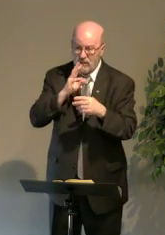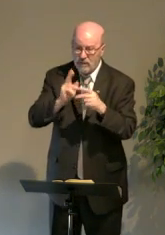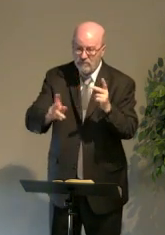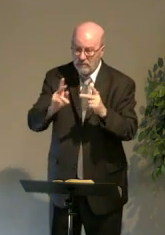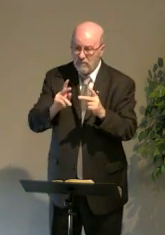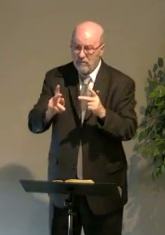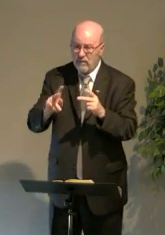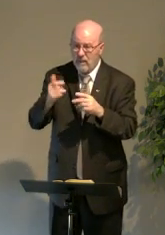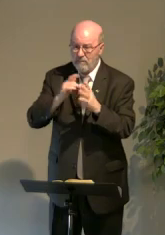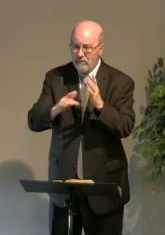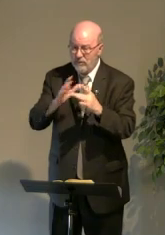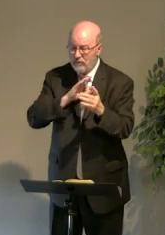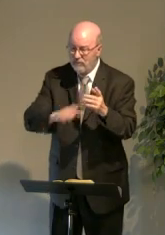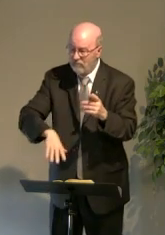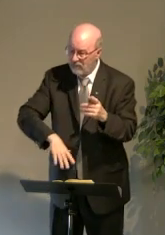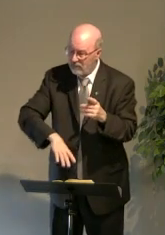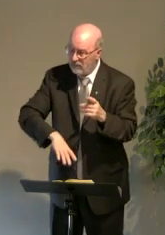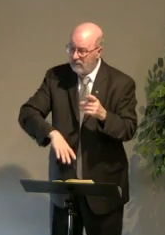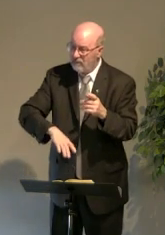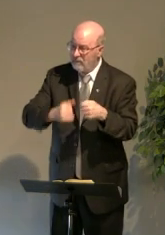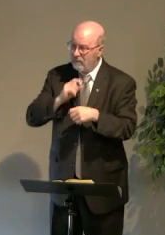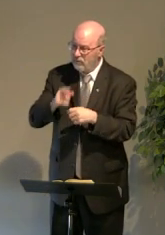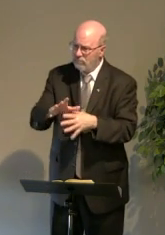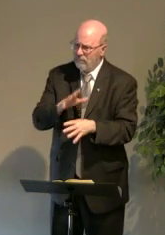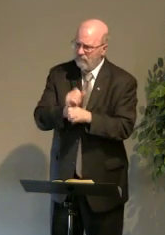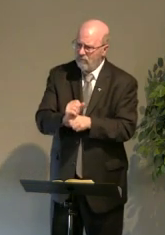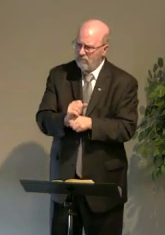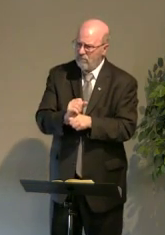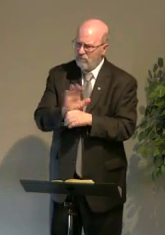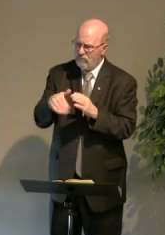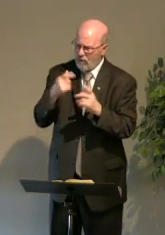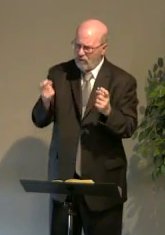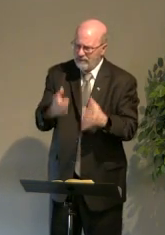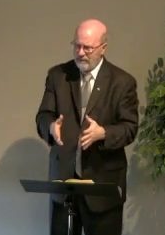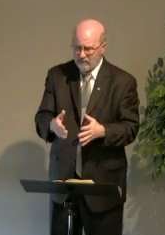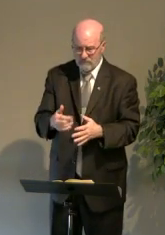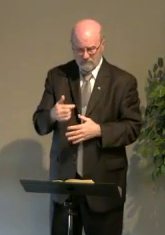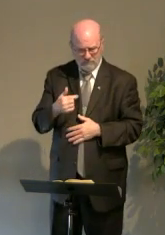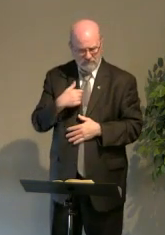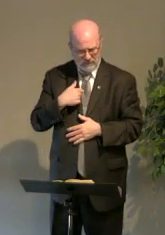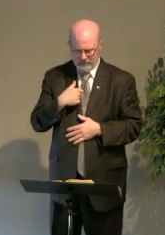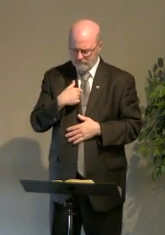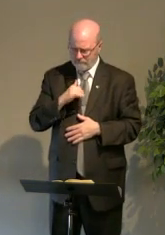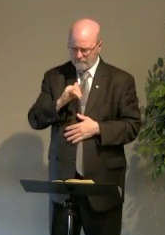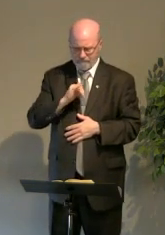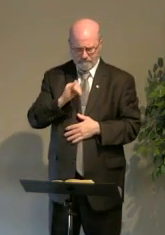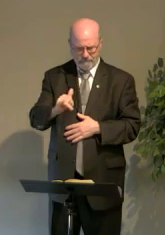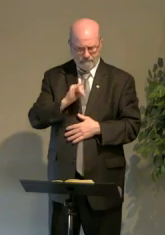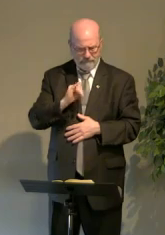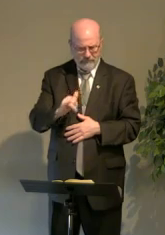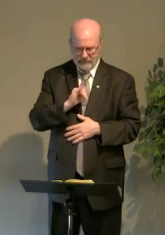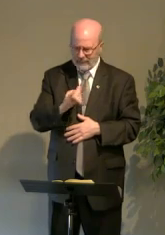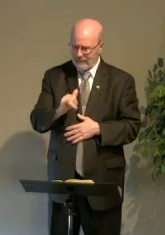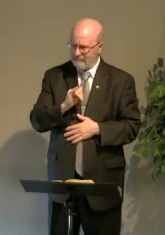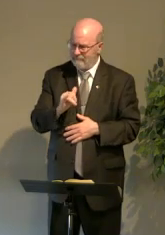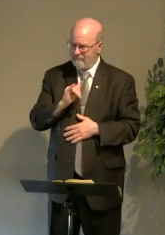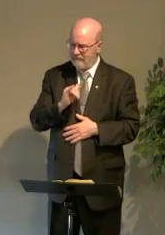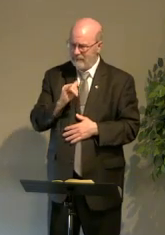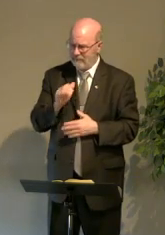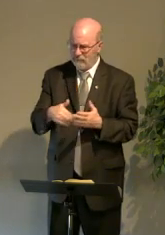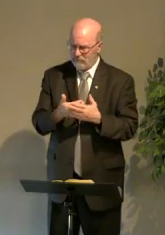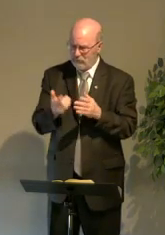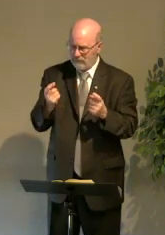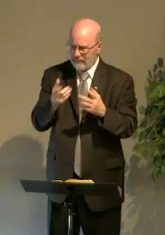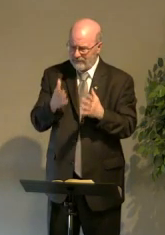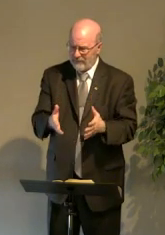someone about Jesus Christ, you be sure and affirm that we are all sinners. I'm no better than you. I started right here. We were all born